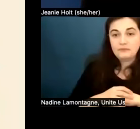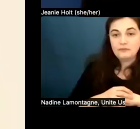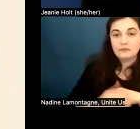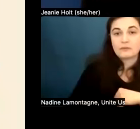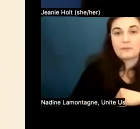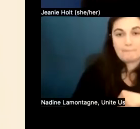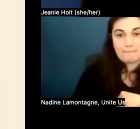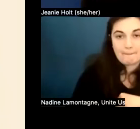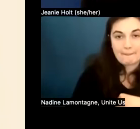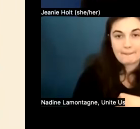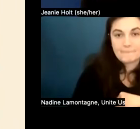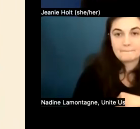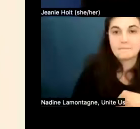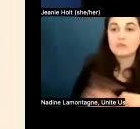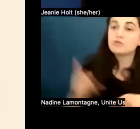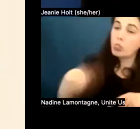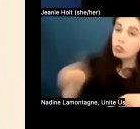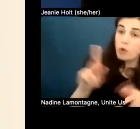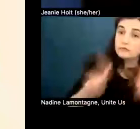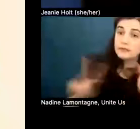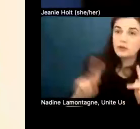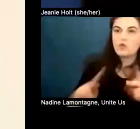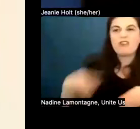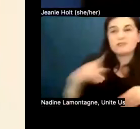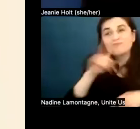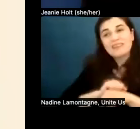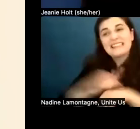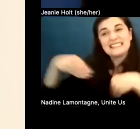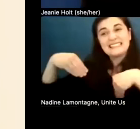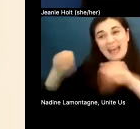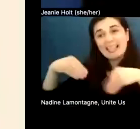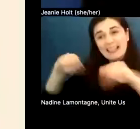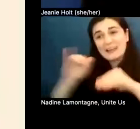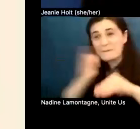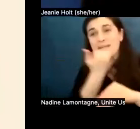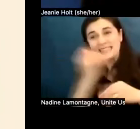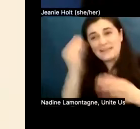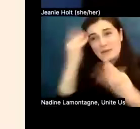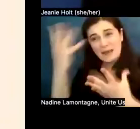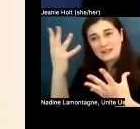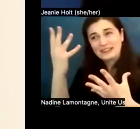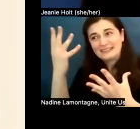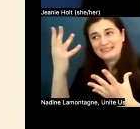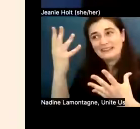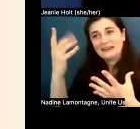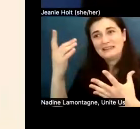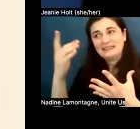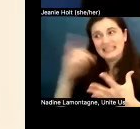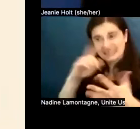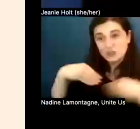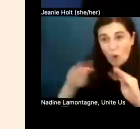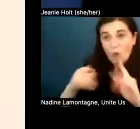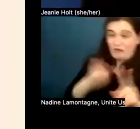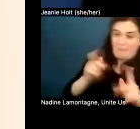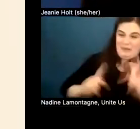that are selling disinformation from the folks that have misinformation. And so I think that a lot of the folks that show